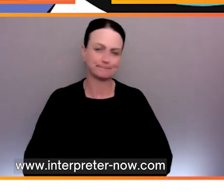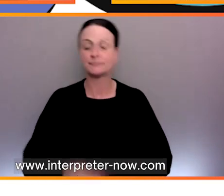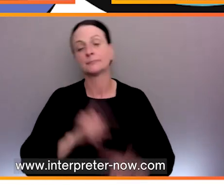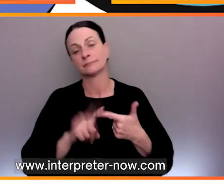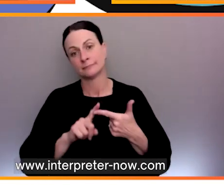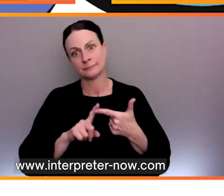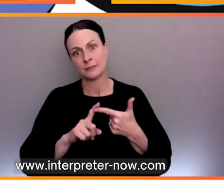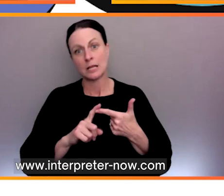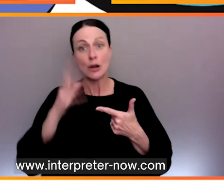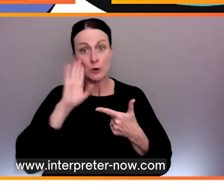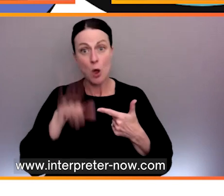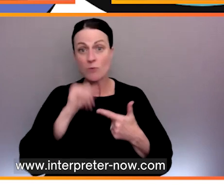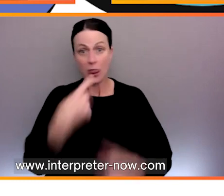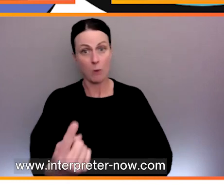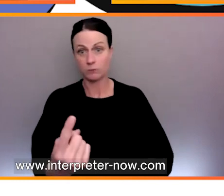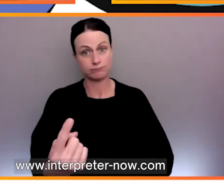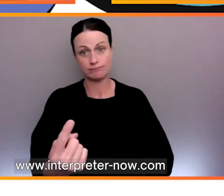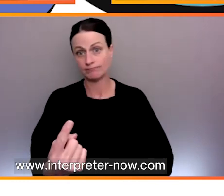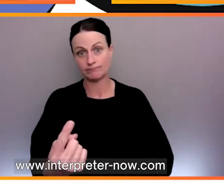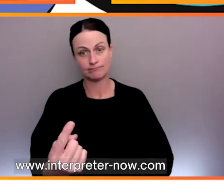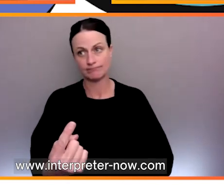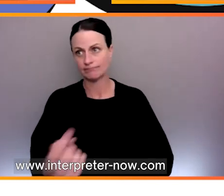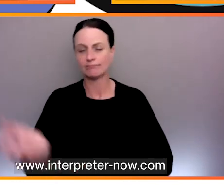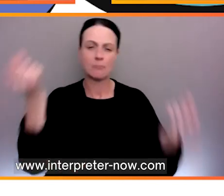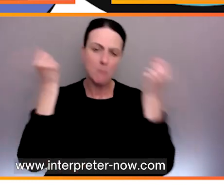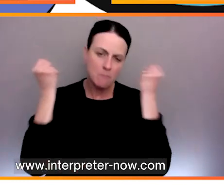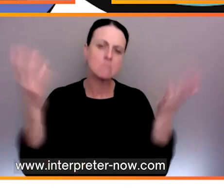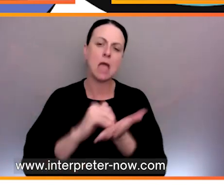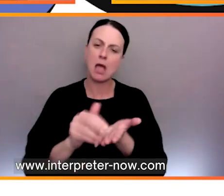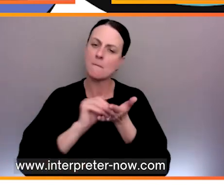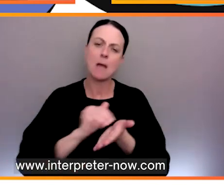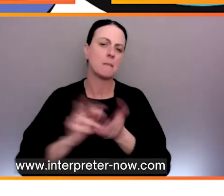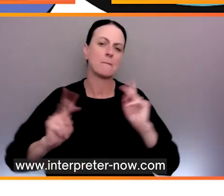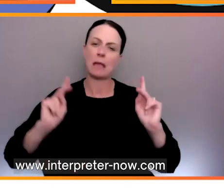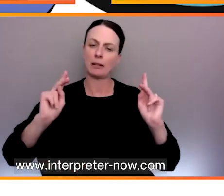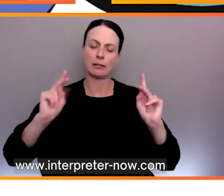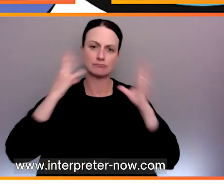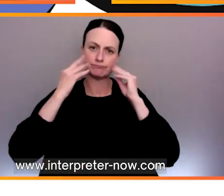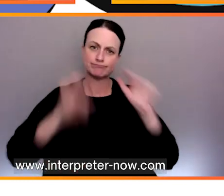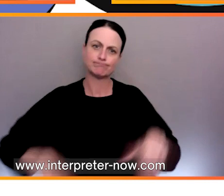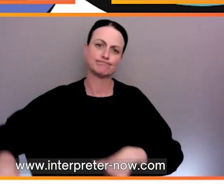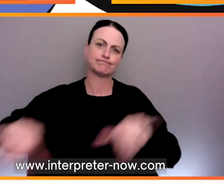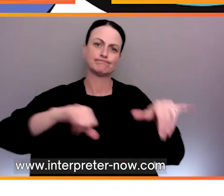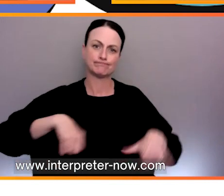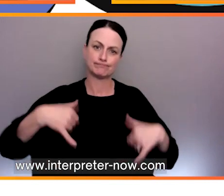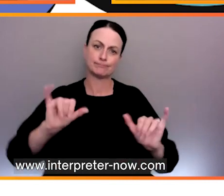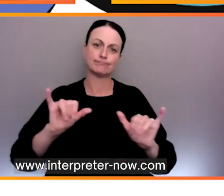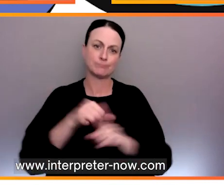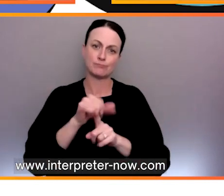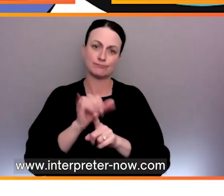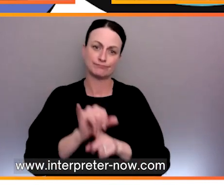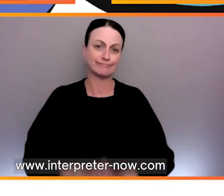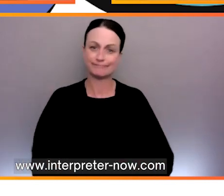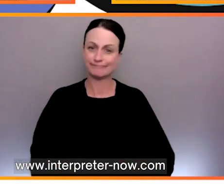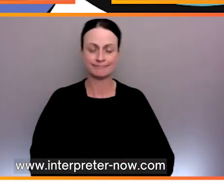Two is know that you're not alone. There's millions and millions and millions of people who are experiencing workplace bullying.